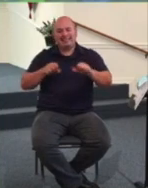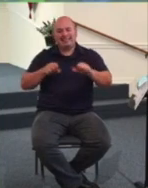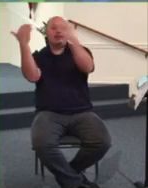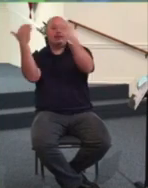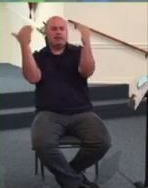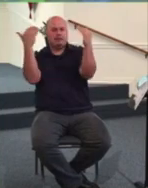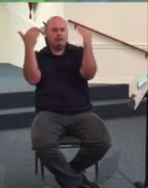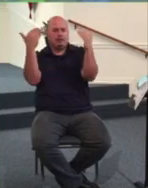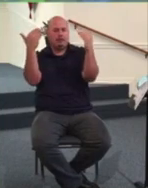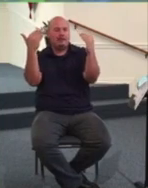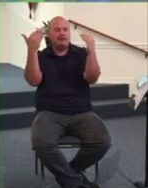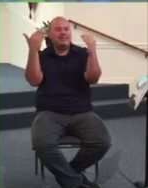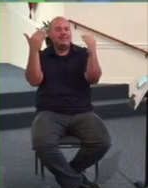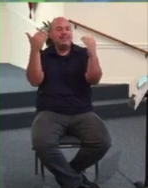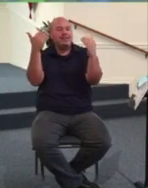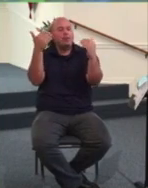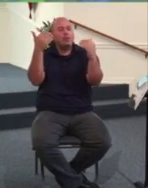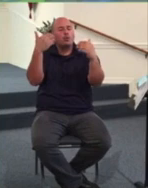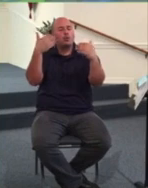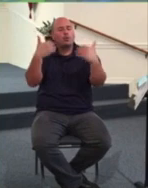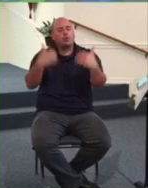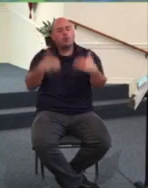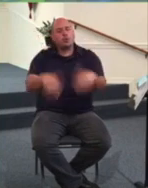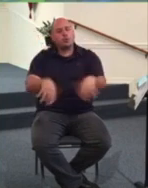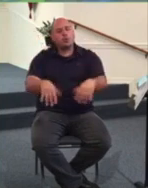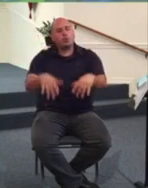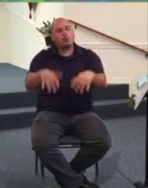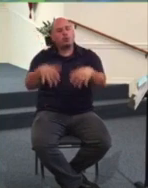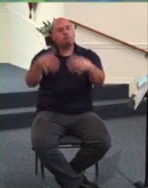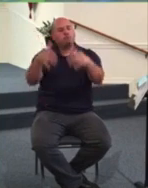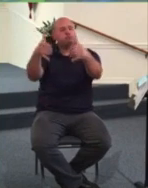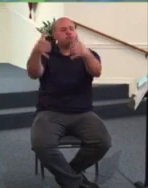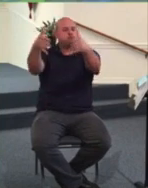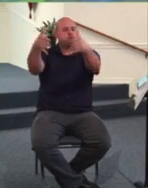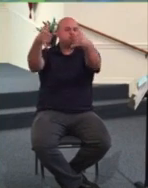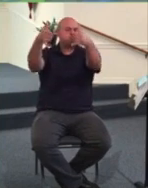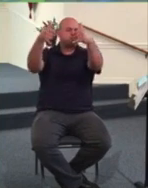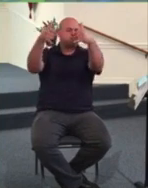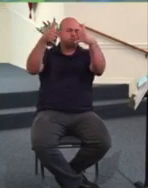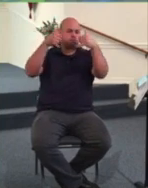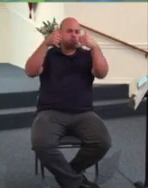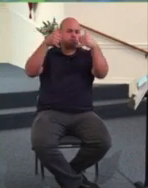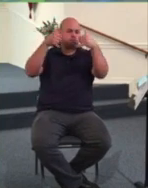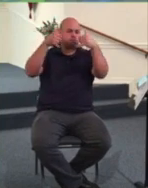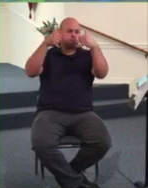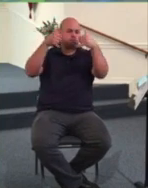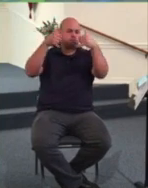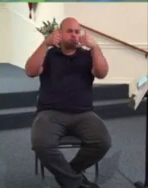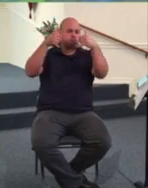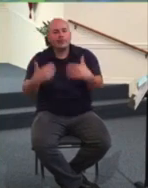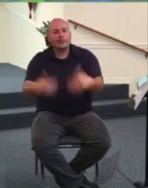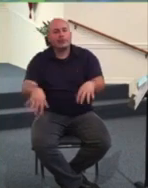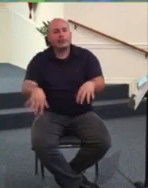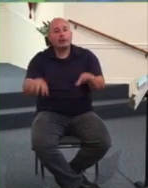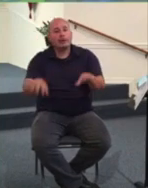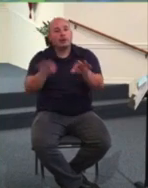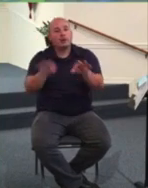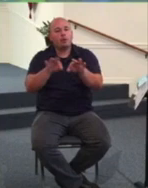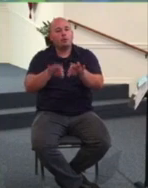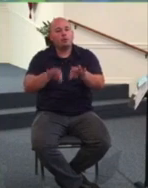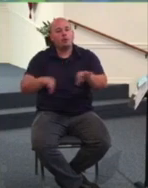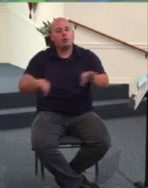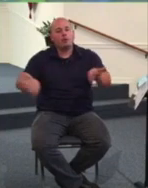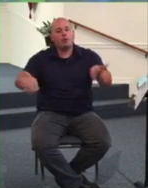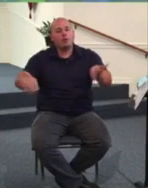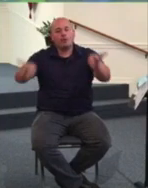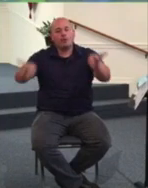old. Your faithfulness to Jesus, in spite of the mistreatment it brings upon you, is worth the reward that God has in store